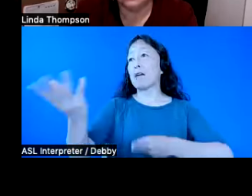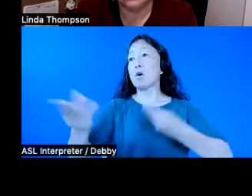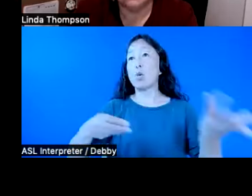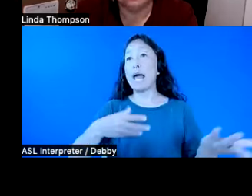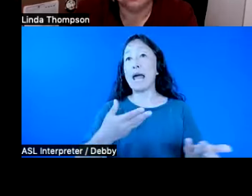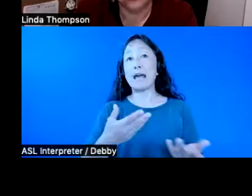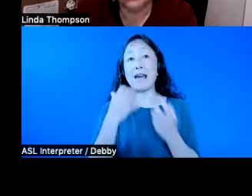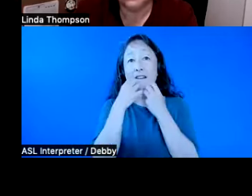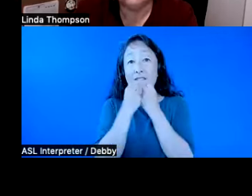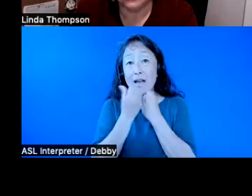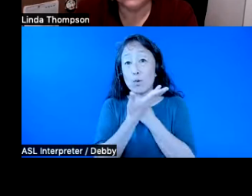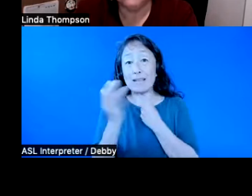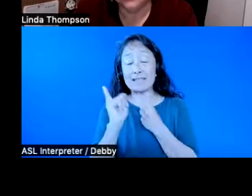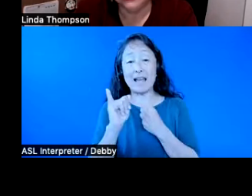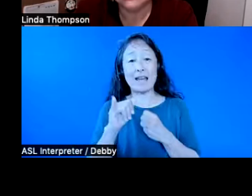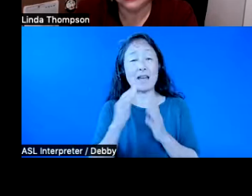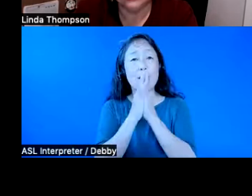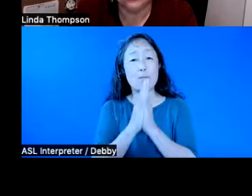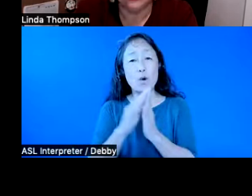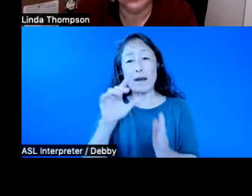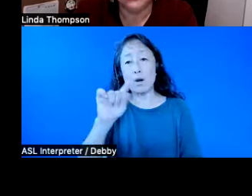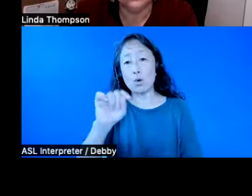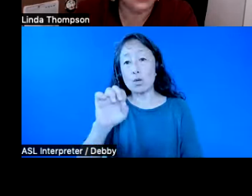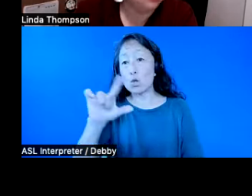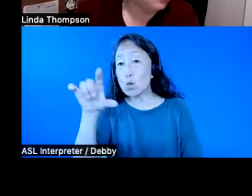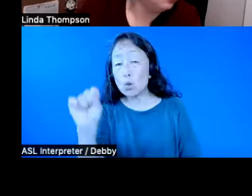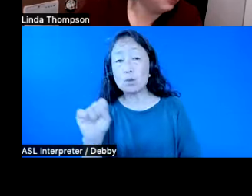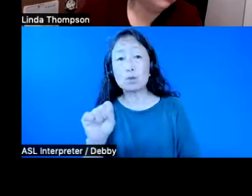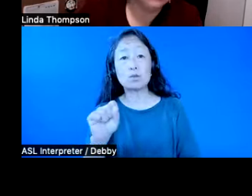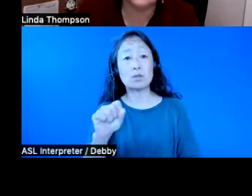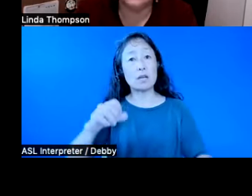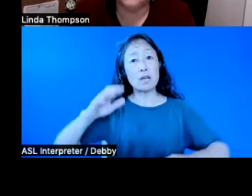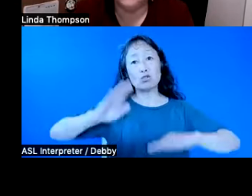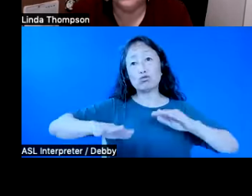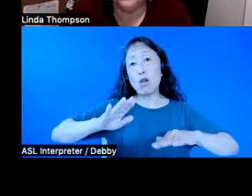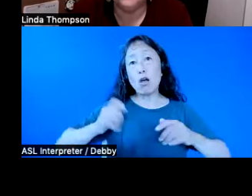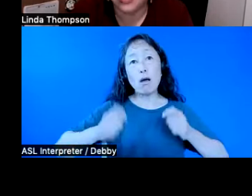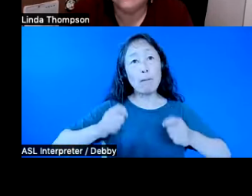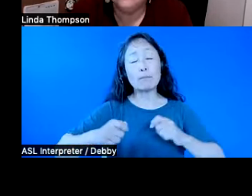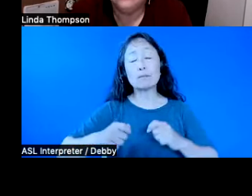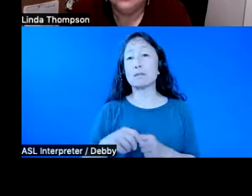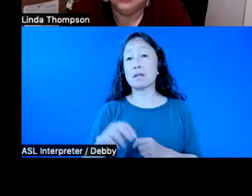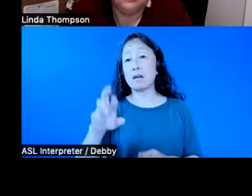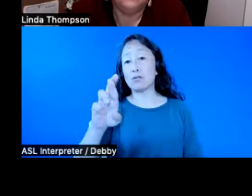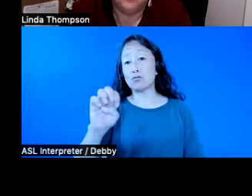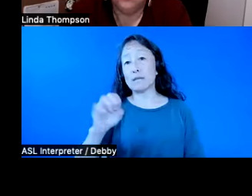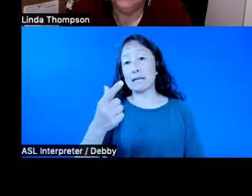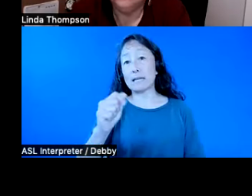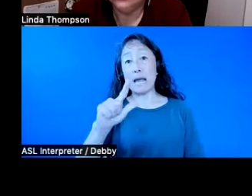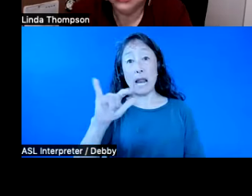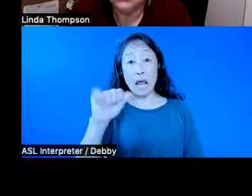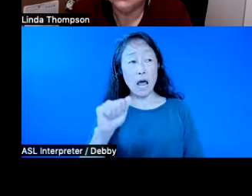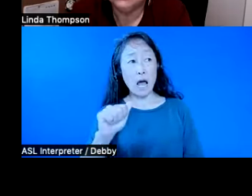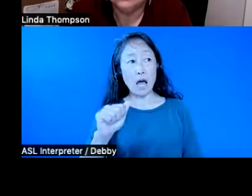drums, regalia, different things that, you know, what are you doing? You really like that, you know, you do that. Or